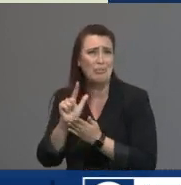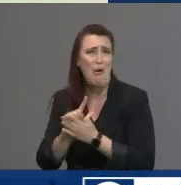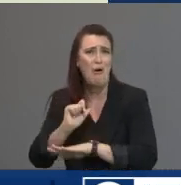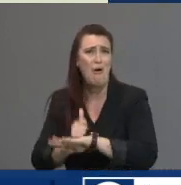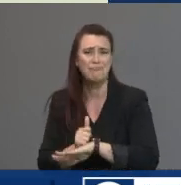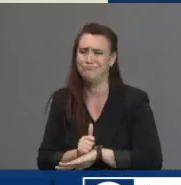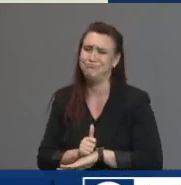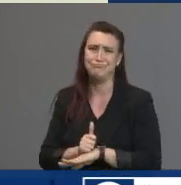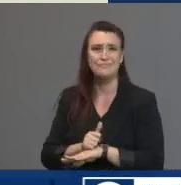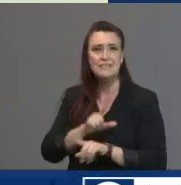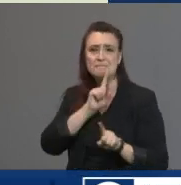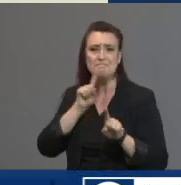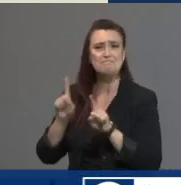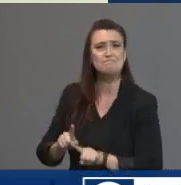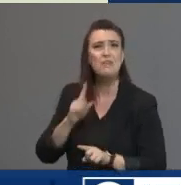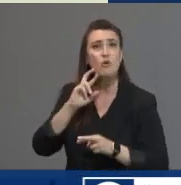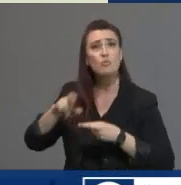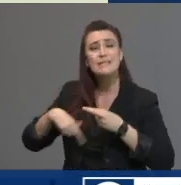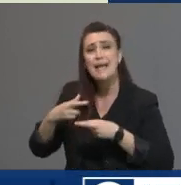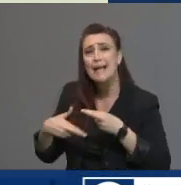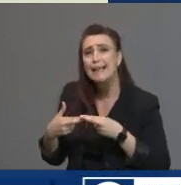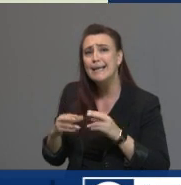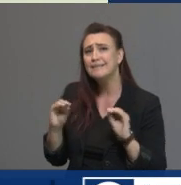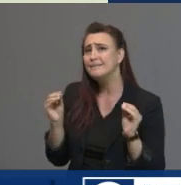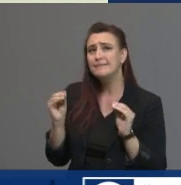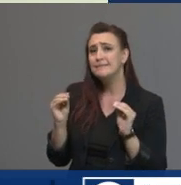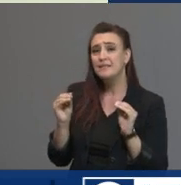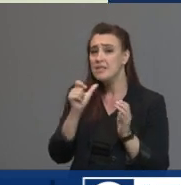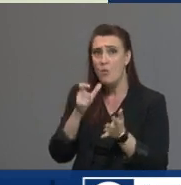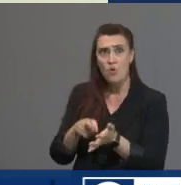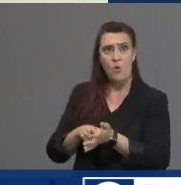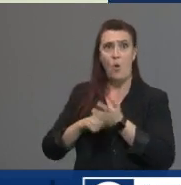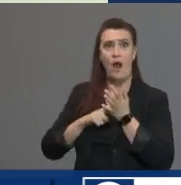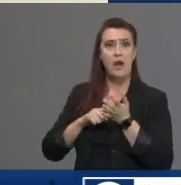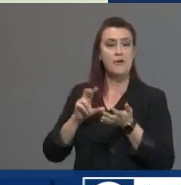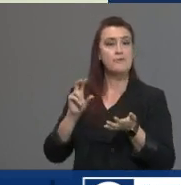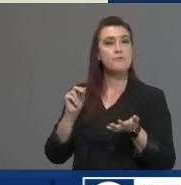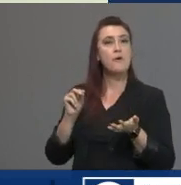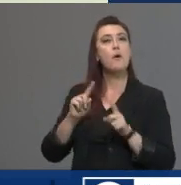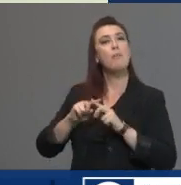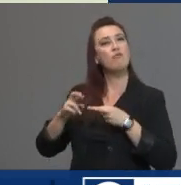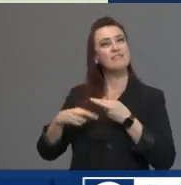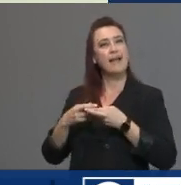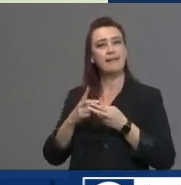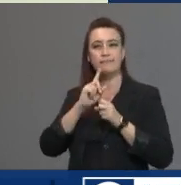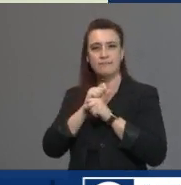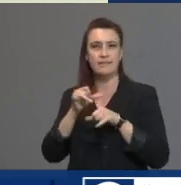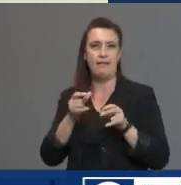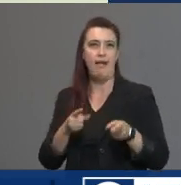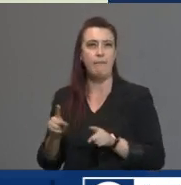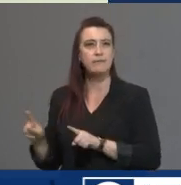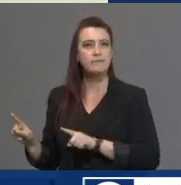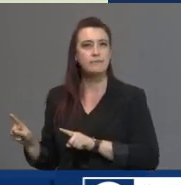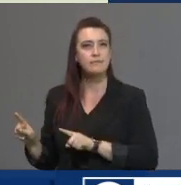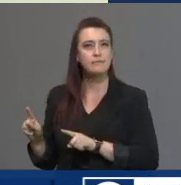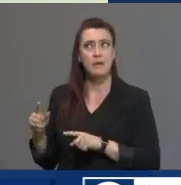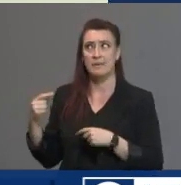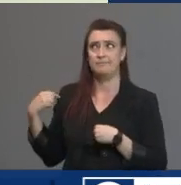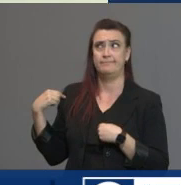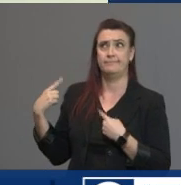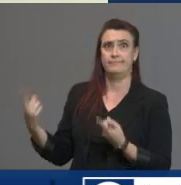law or mandate around recycling in this country. The recycling that's taken place